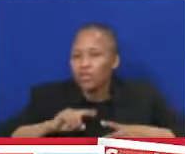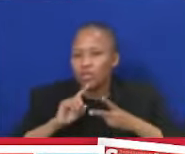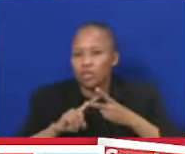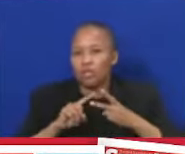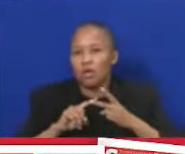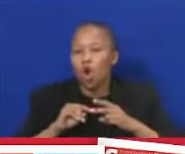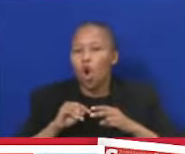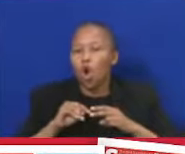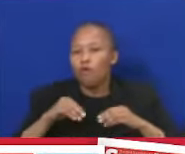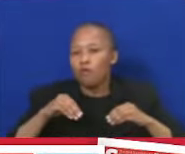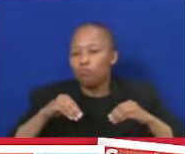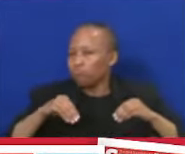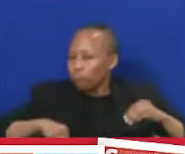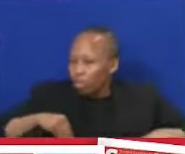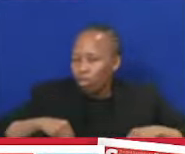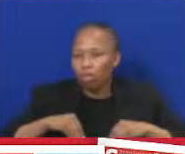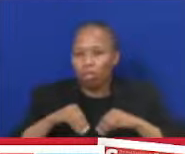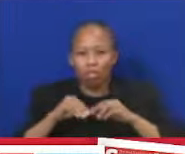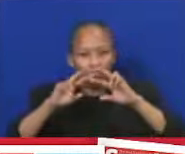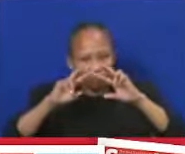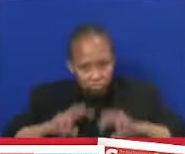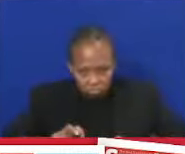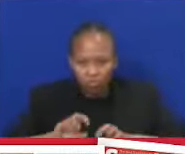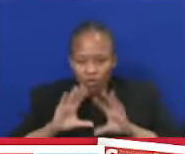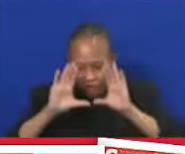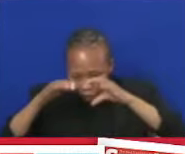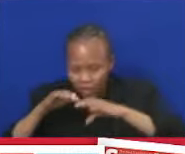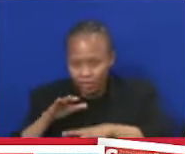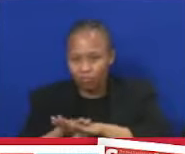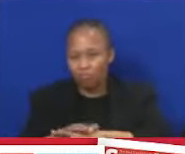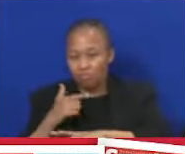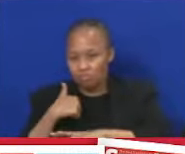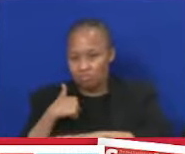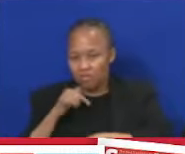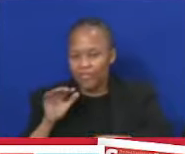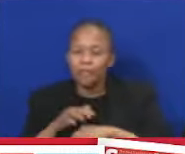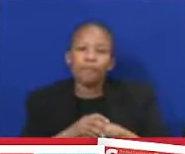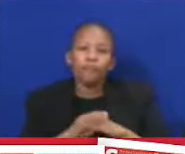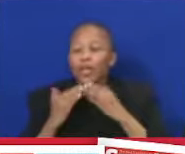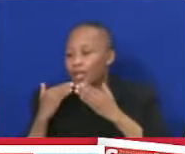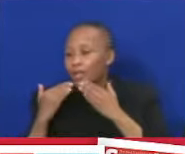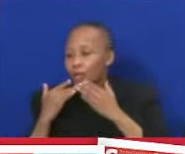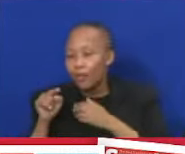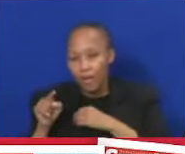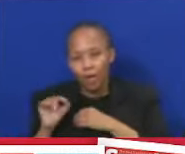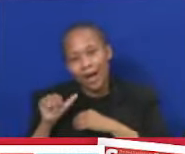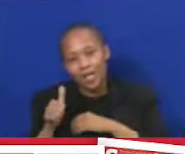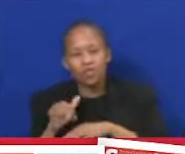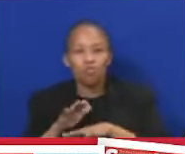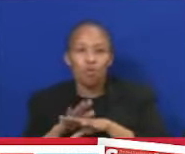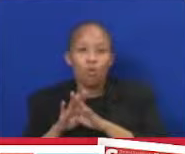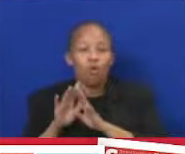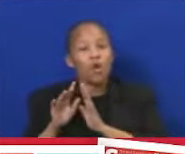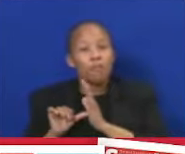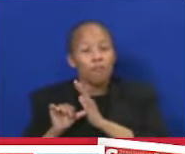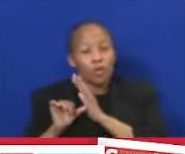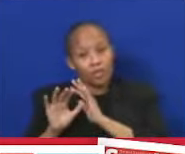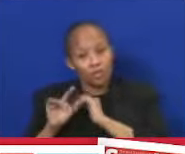you, Witness C. The contents of that paragraph will become important as we work through your evidence this morning. Please then